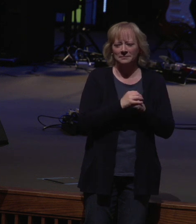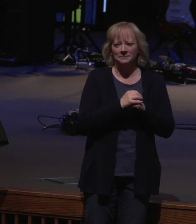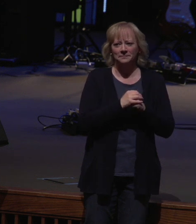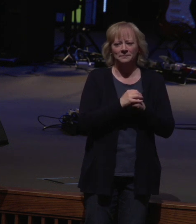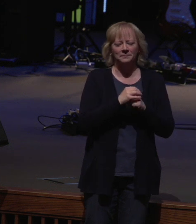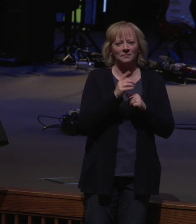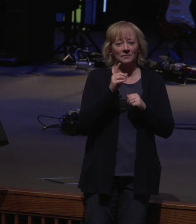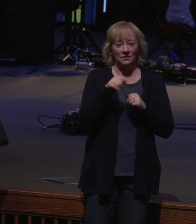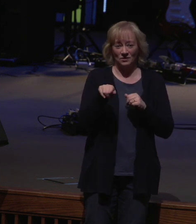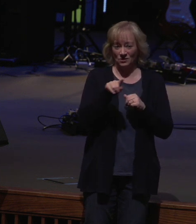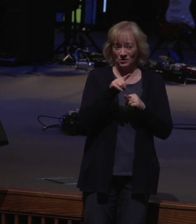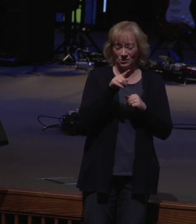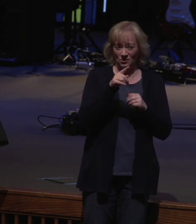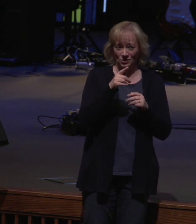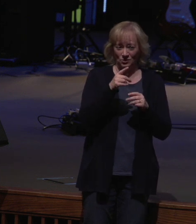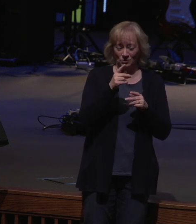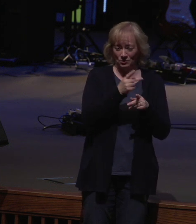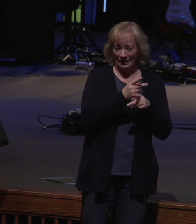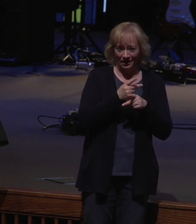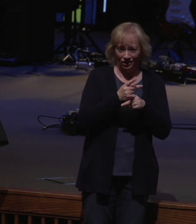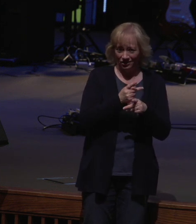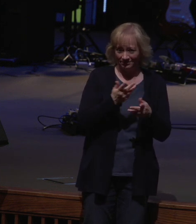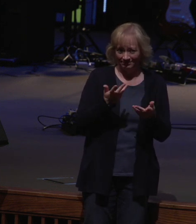Do you care?